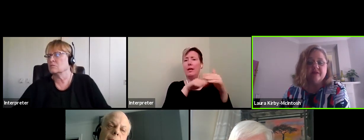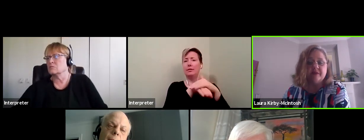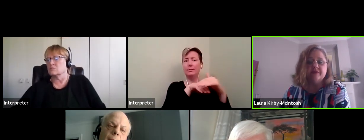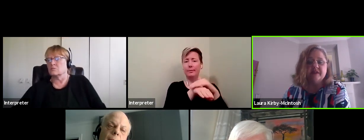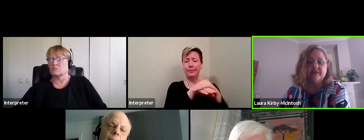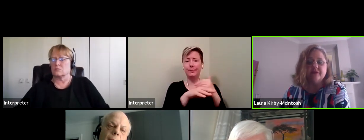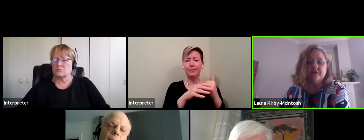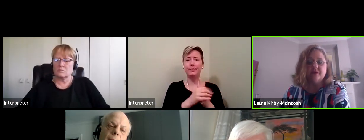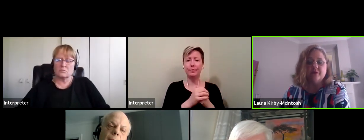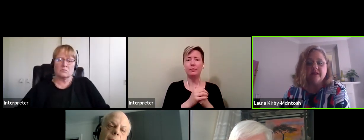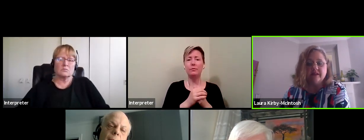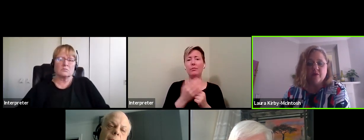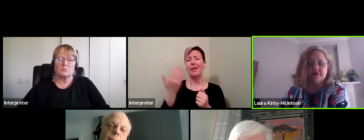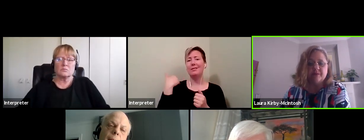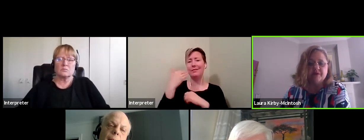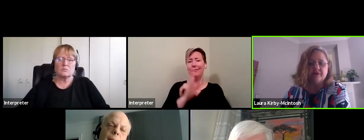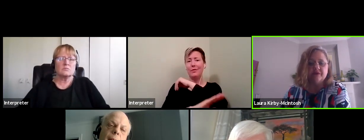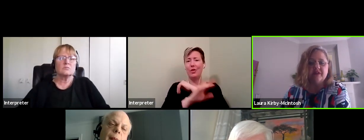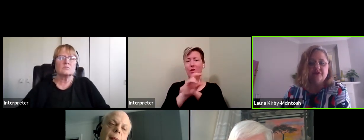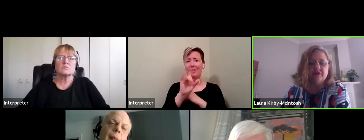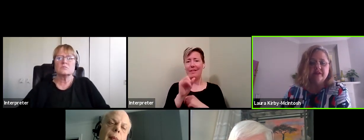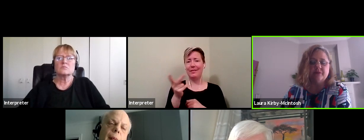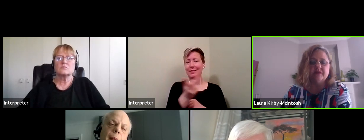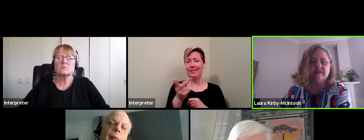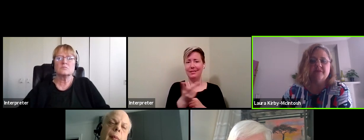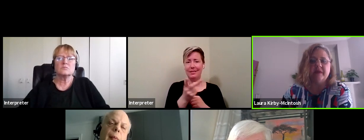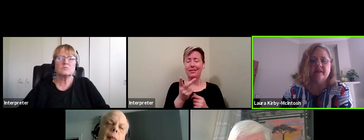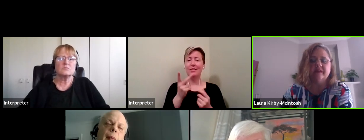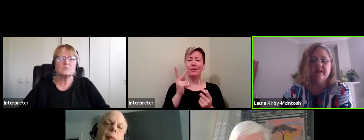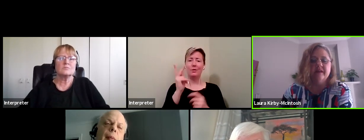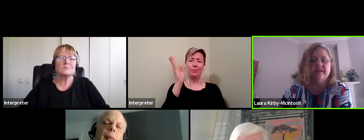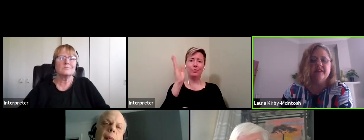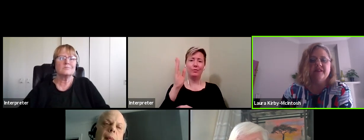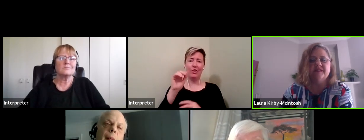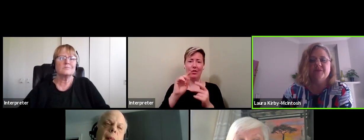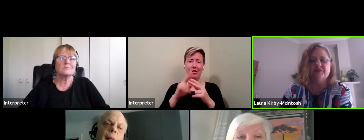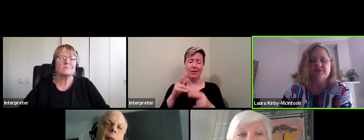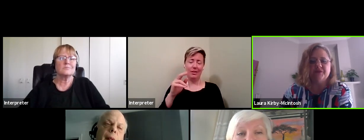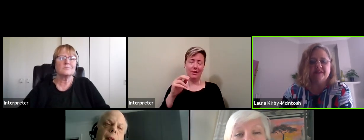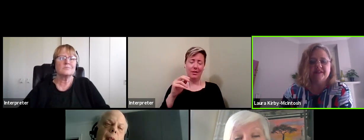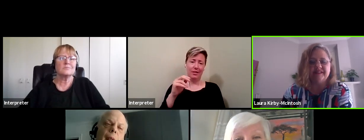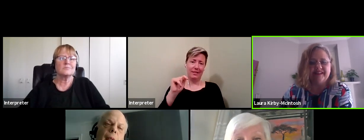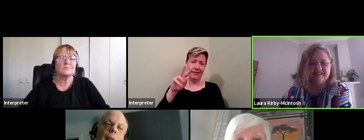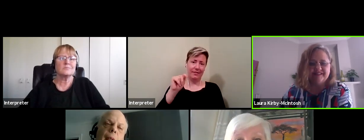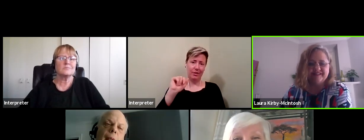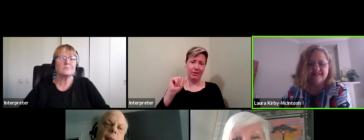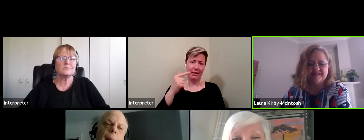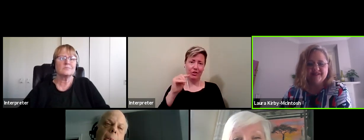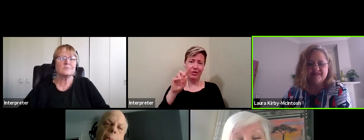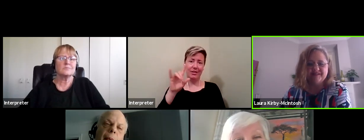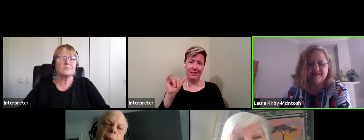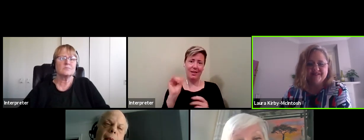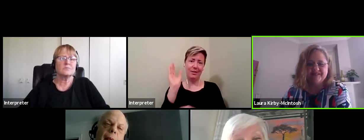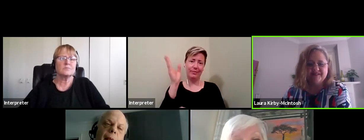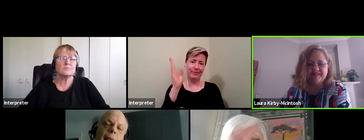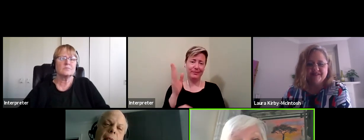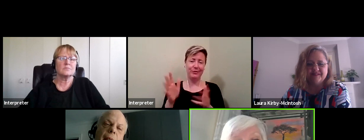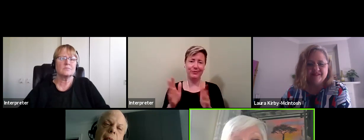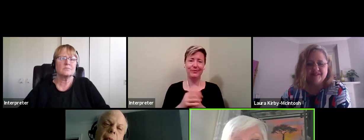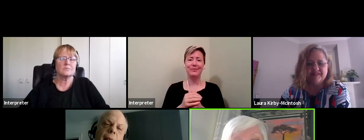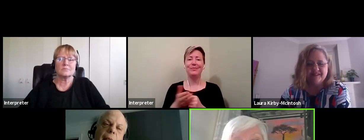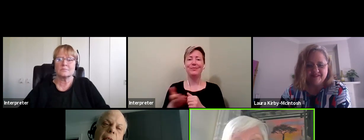David appeared together on a widely watched episode of The Agenda with Steve Paikin. Thea, thanks so much for joining us today. Thank you so much